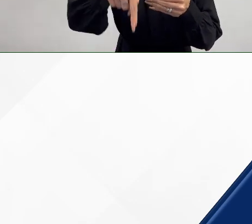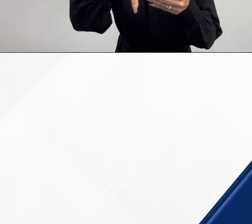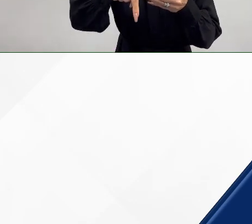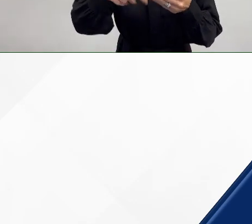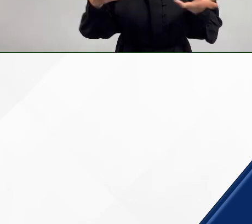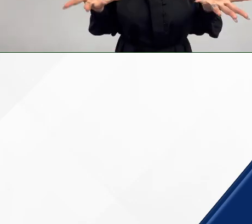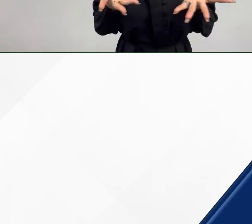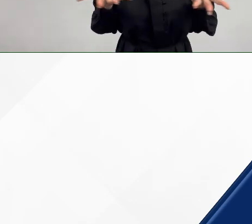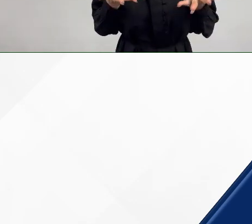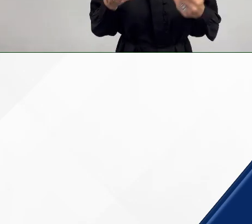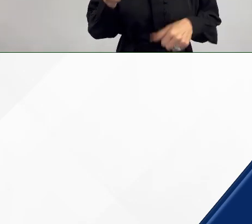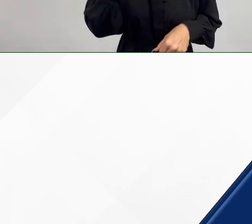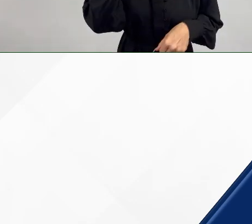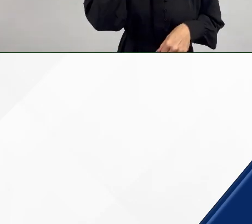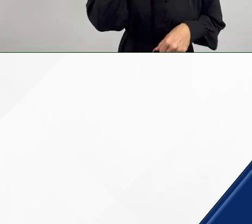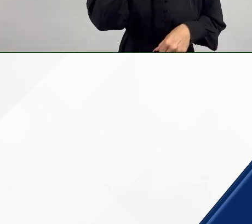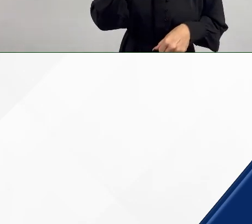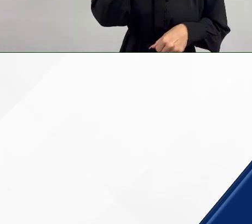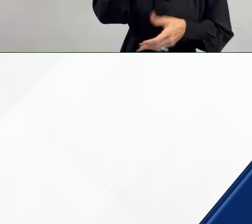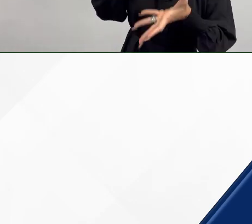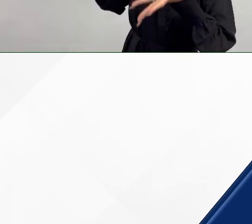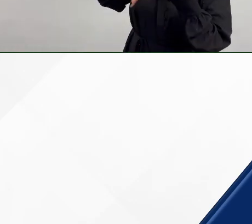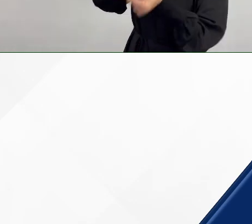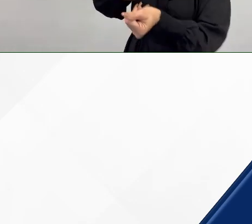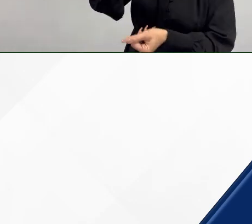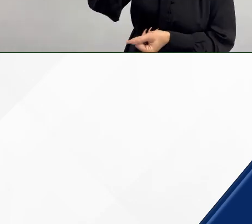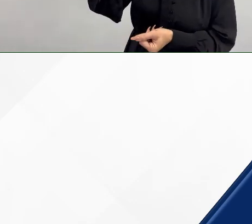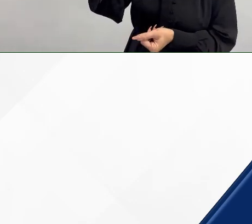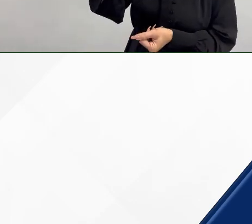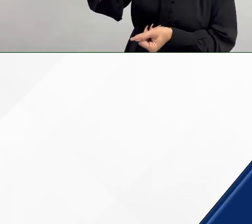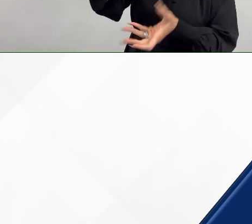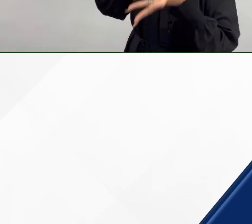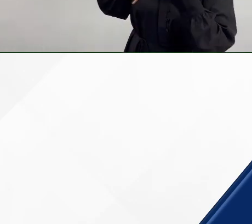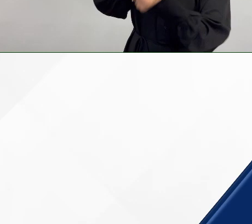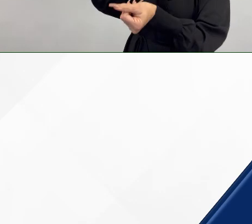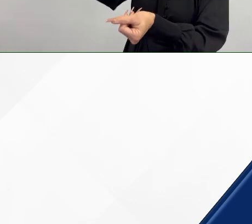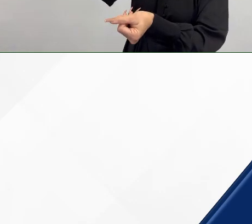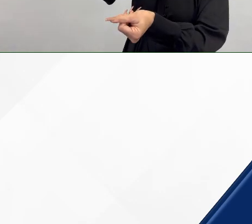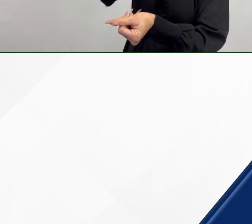And the last step is to determine if costs are eligible.